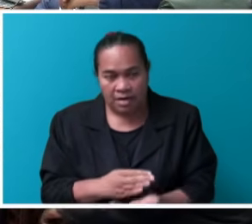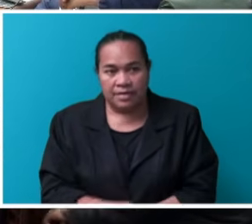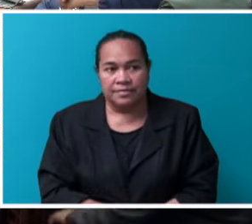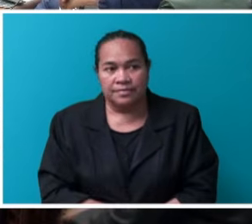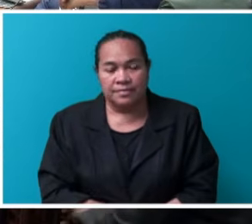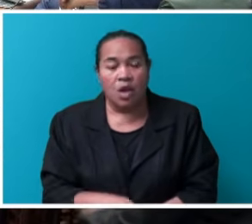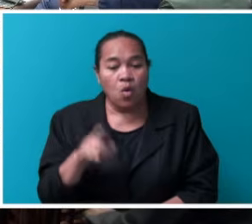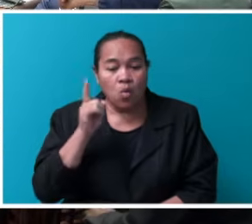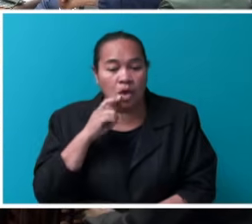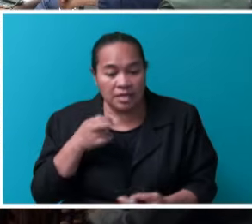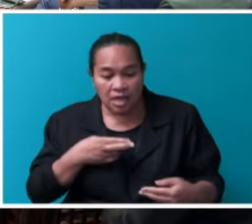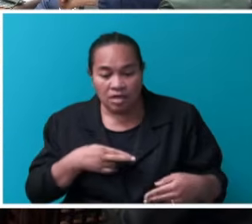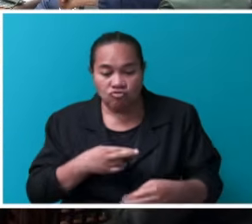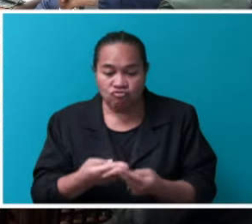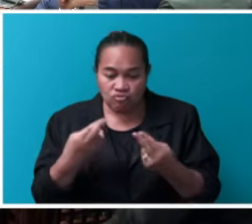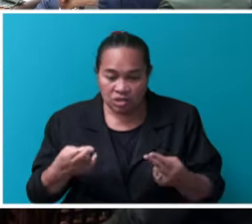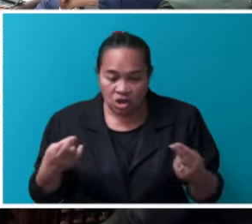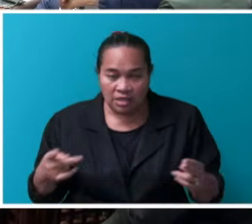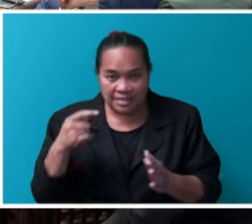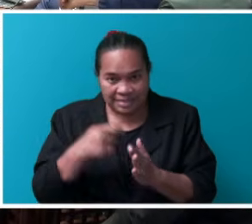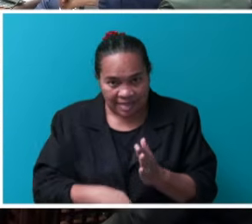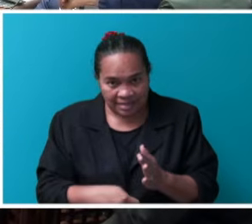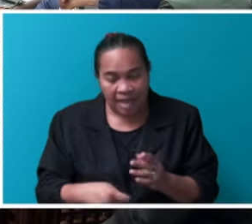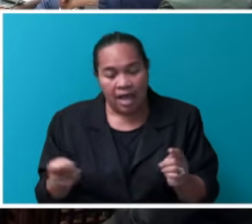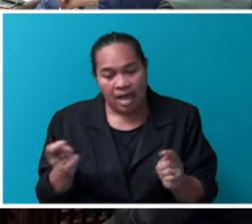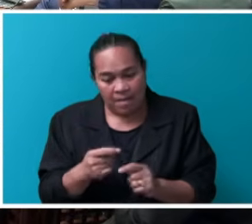Water Resource Tax Budget Amendment Bill,